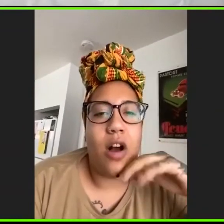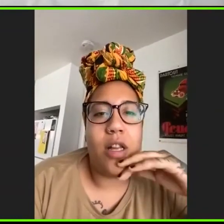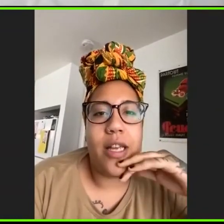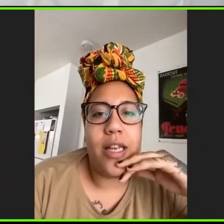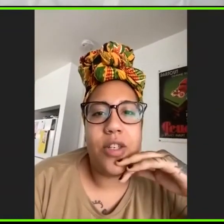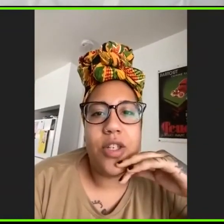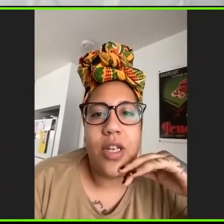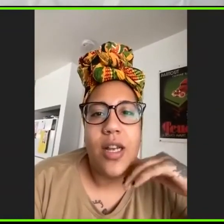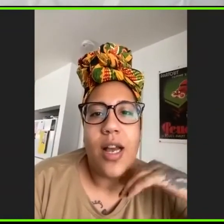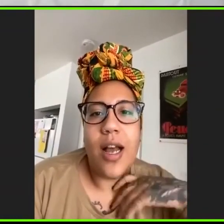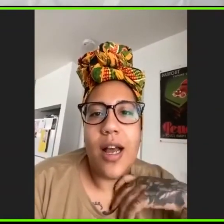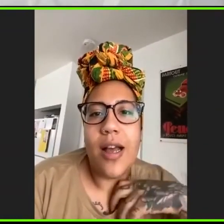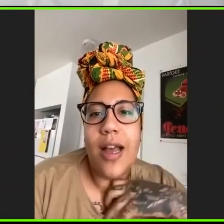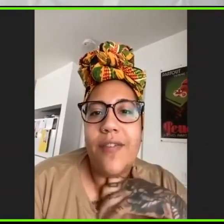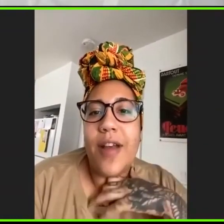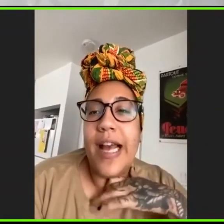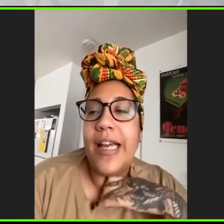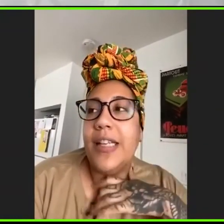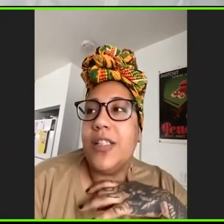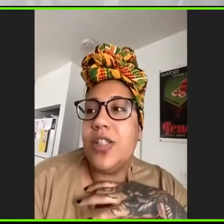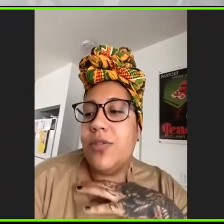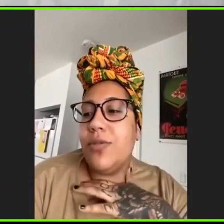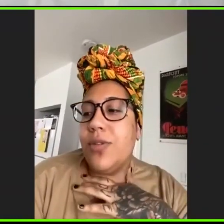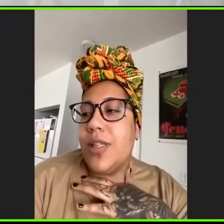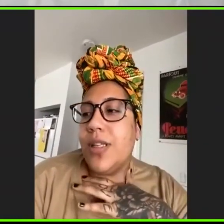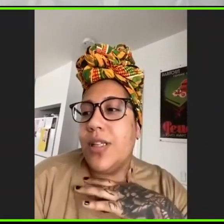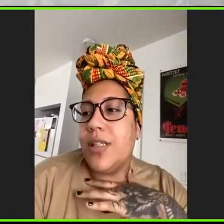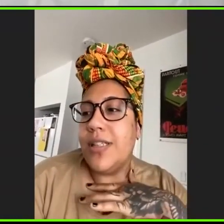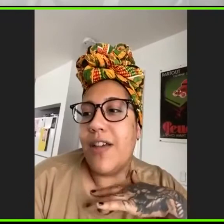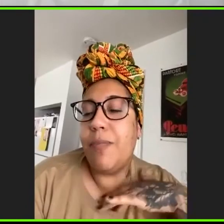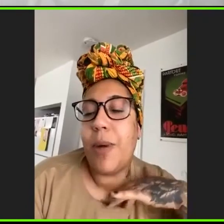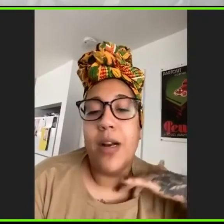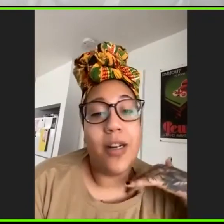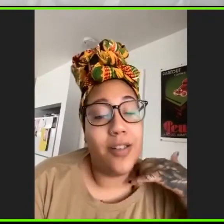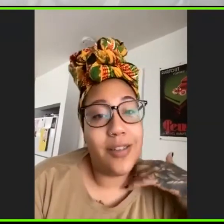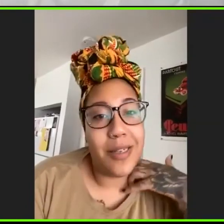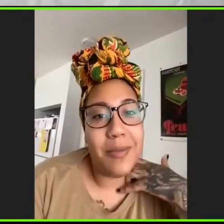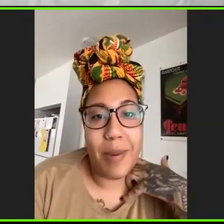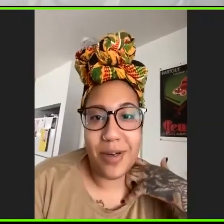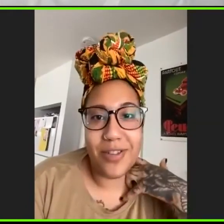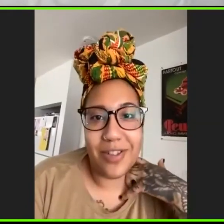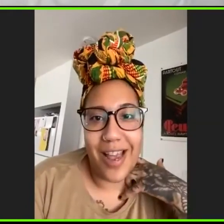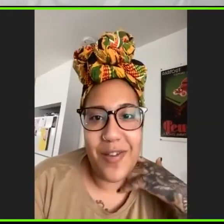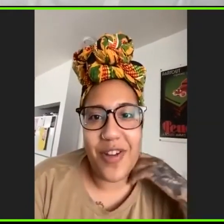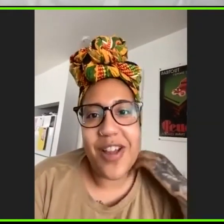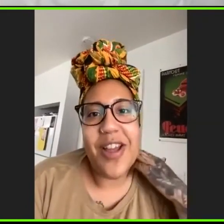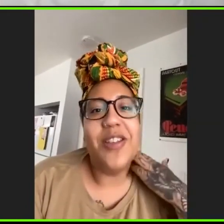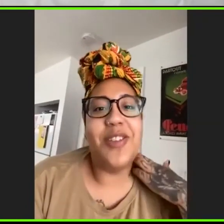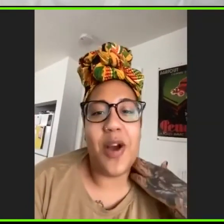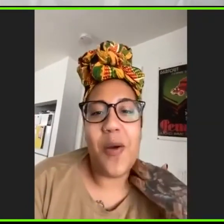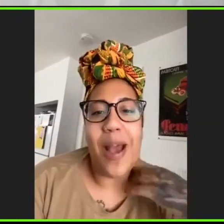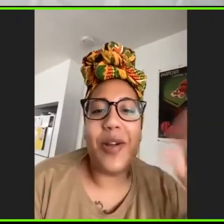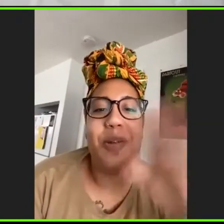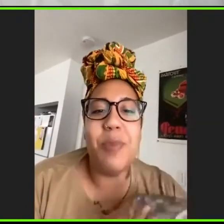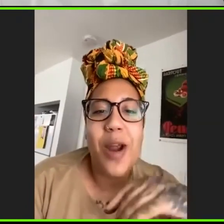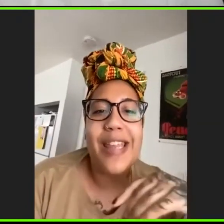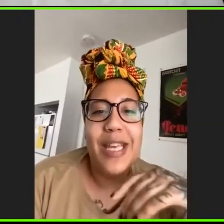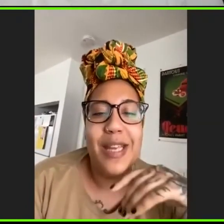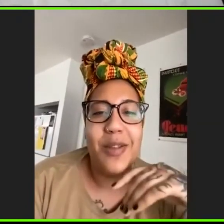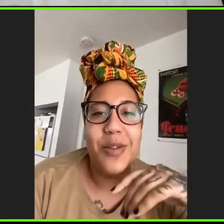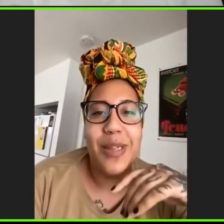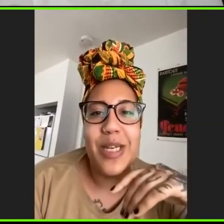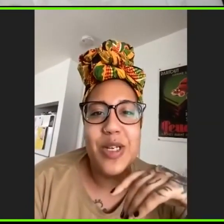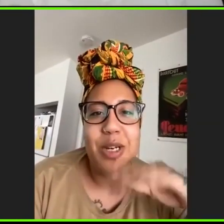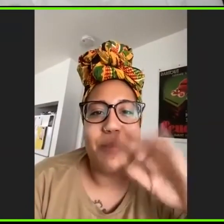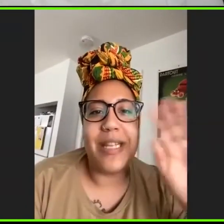in college. I've had 2 deaf partners in my personal life. So I learned more, I think,